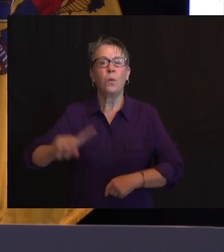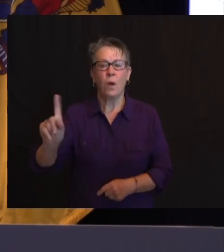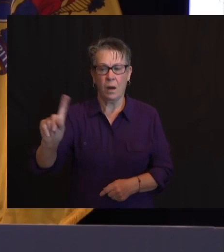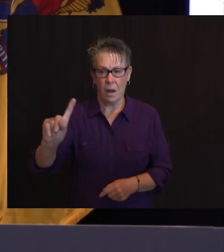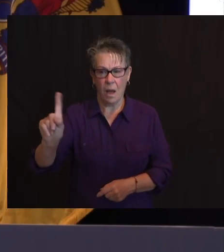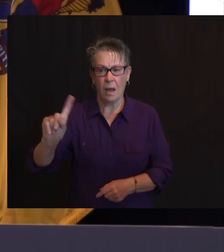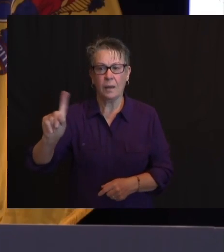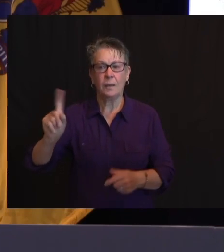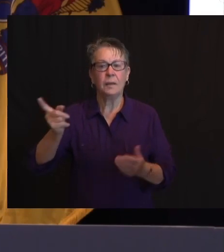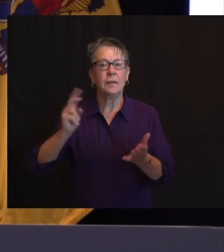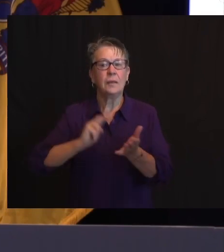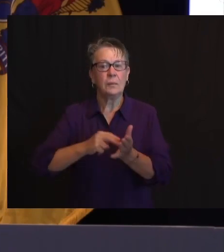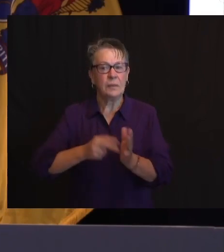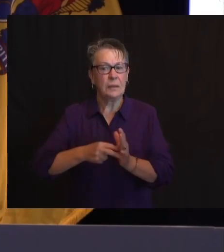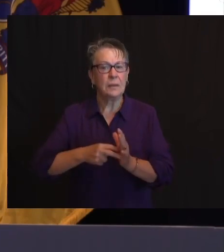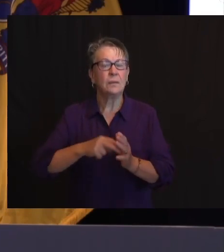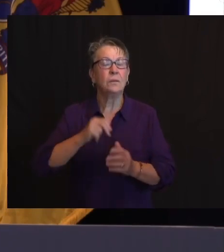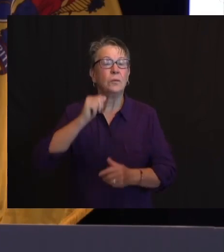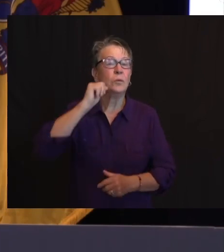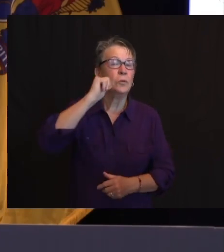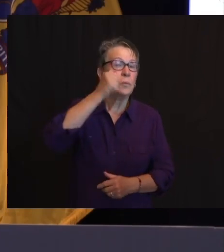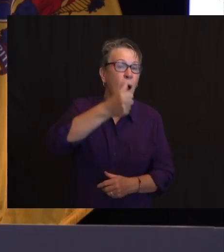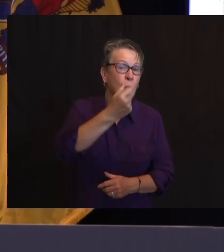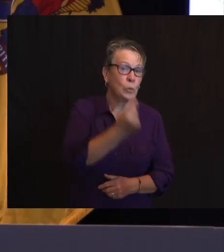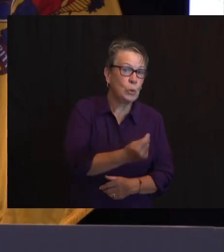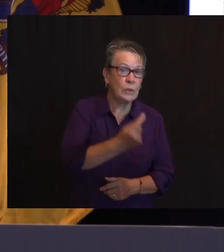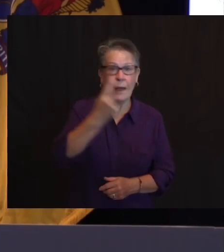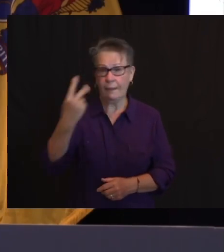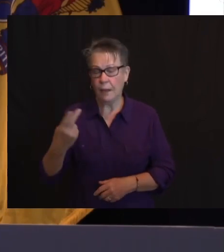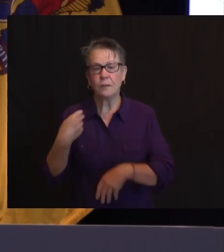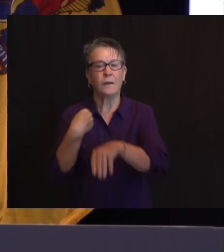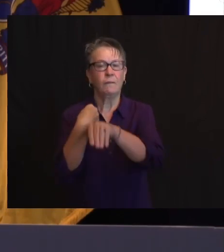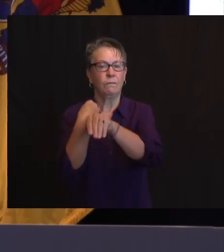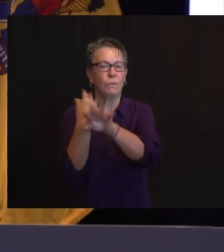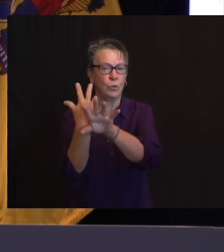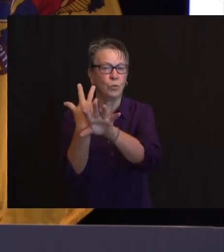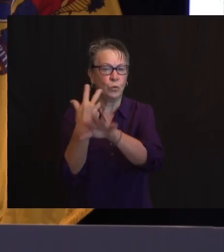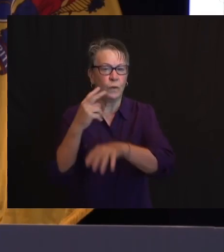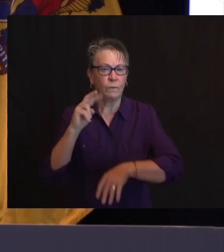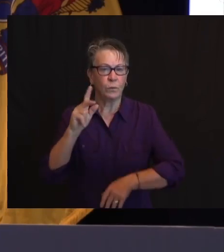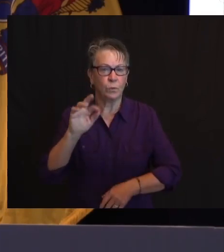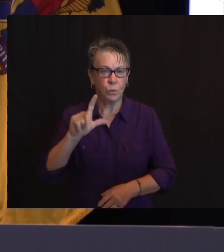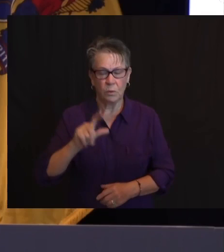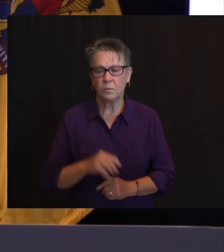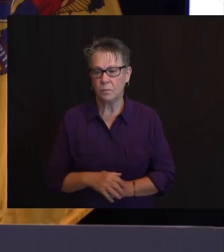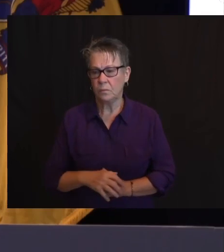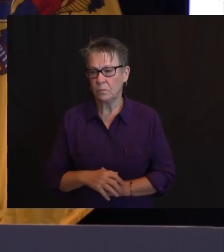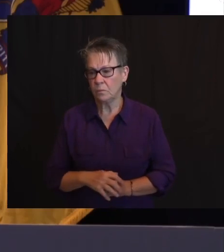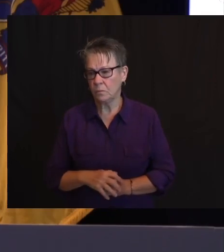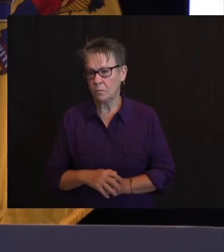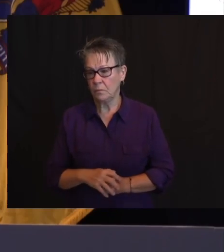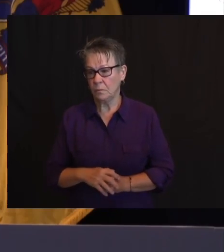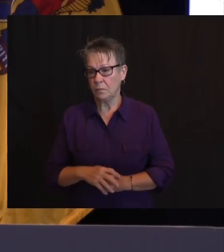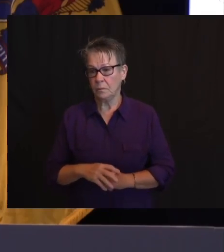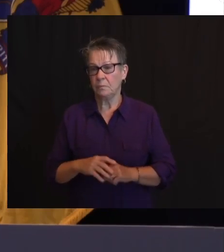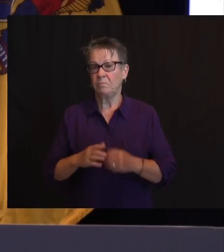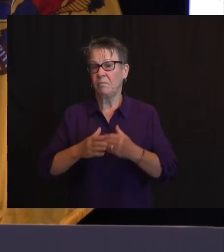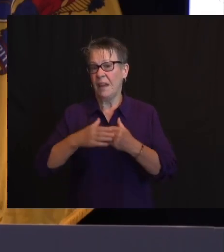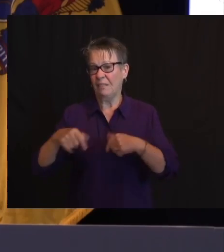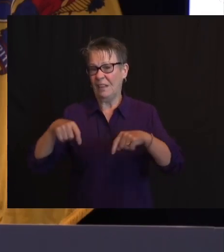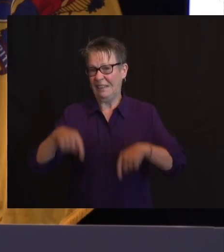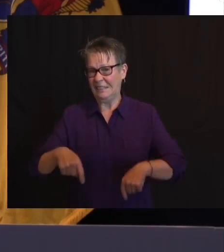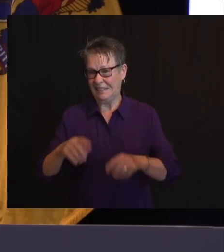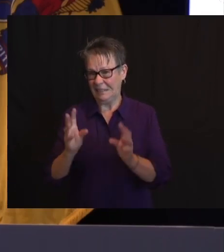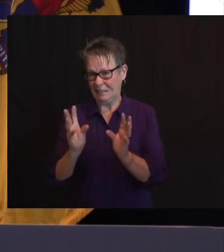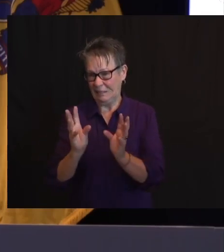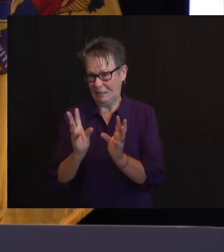and Thursday, and we have a White House call right after this. So we'll post you if we hear anything on that, either real time or